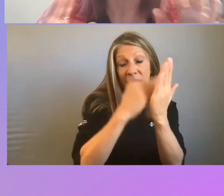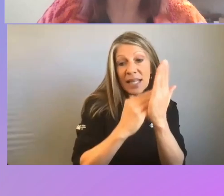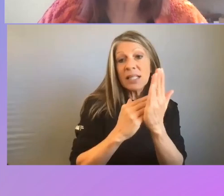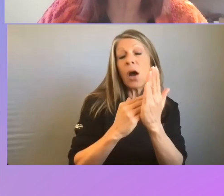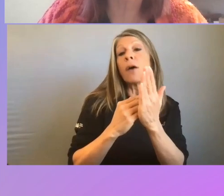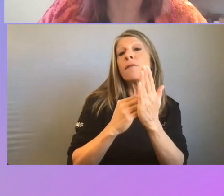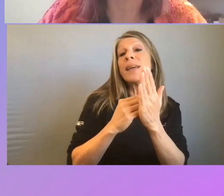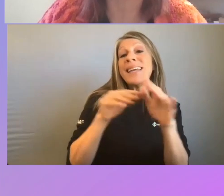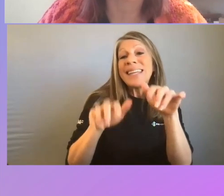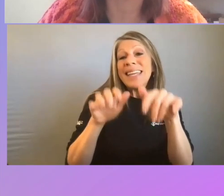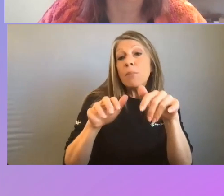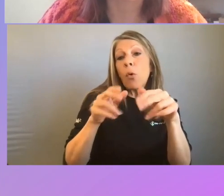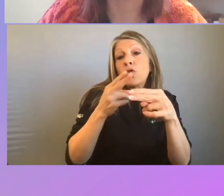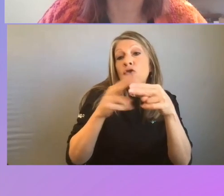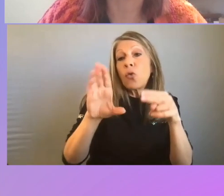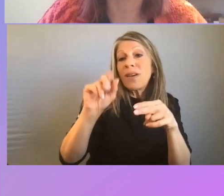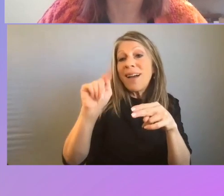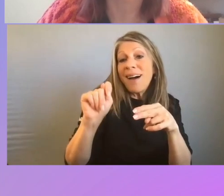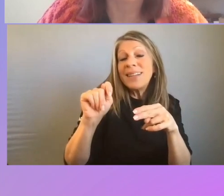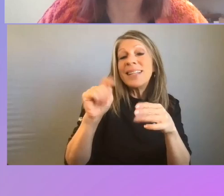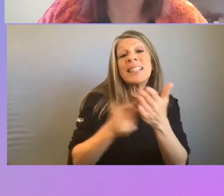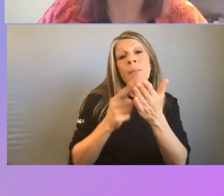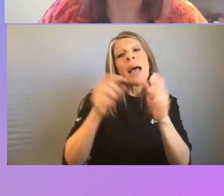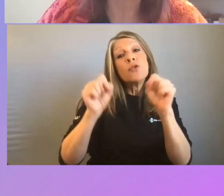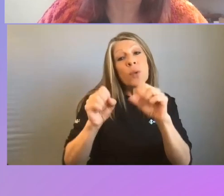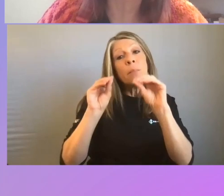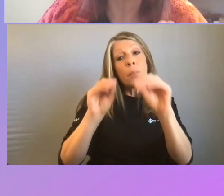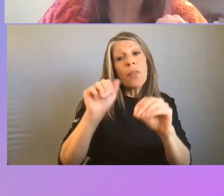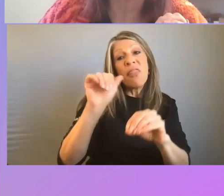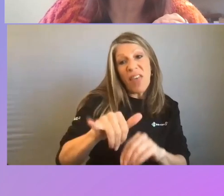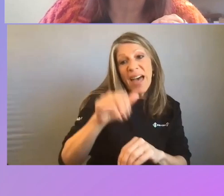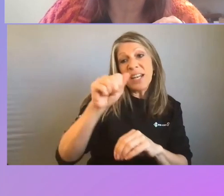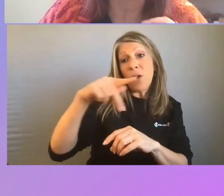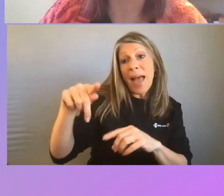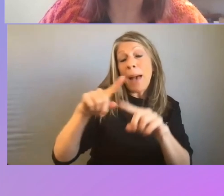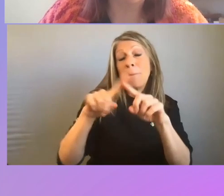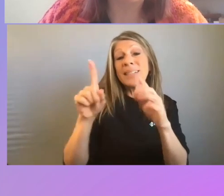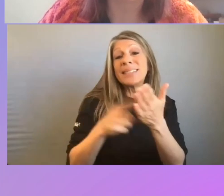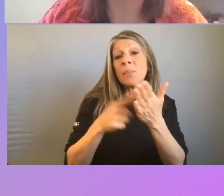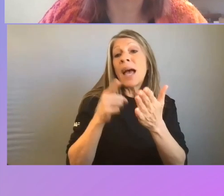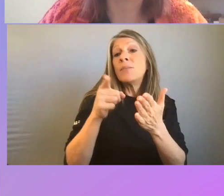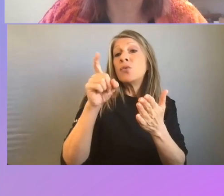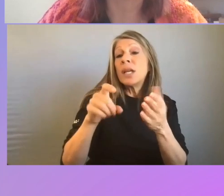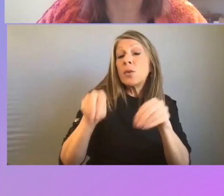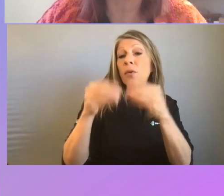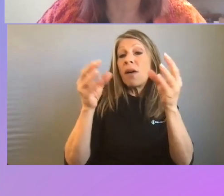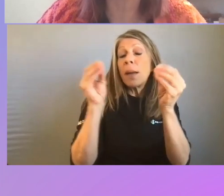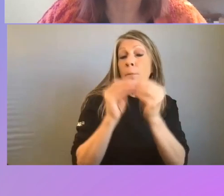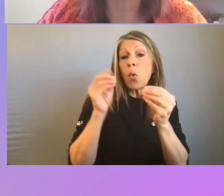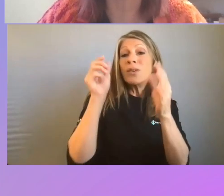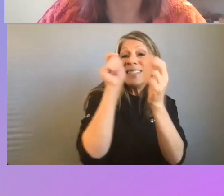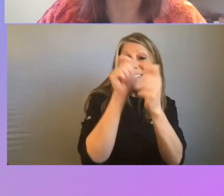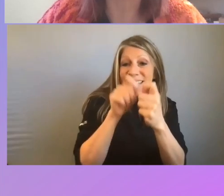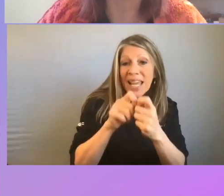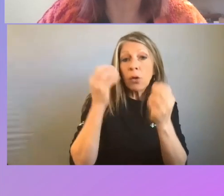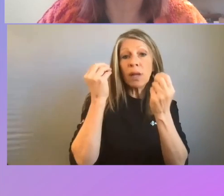shortcuts, sometimes you can put that within your application, and that's great. But sometimes you may want to provide more detailed information, and this is a